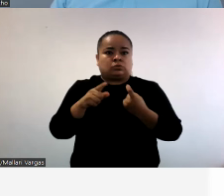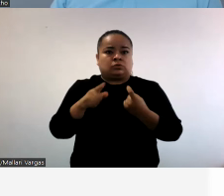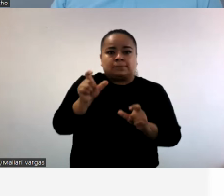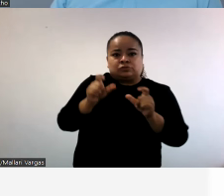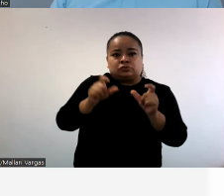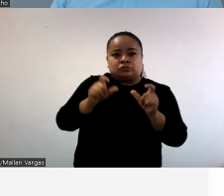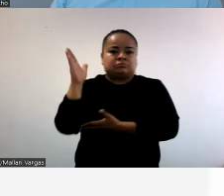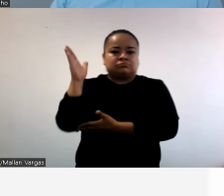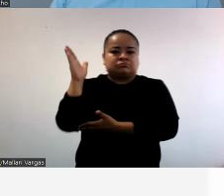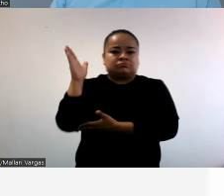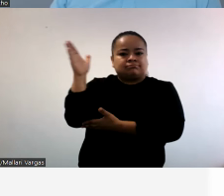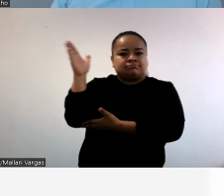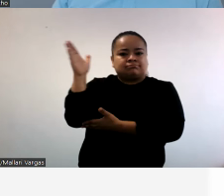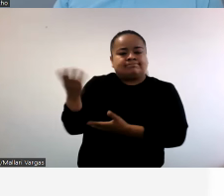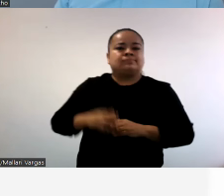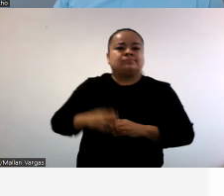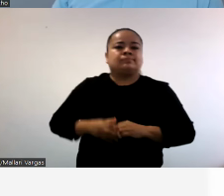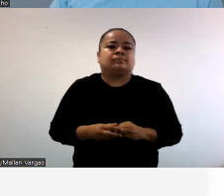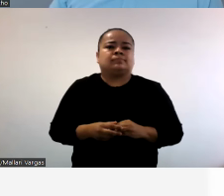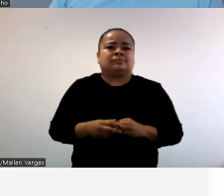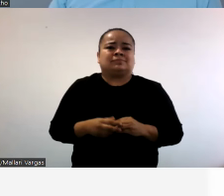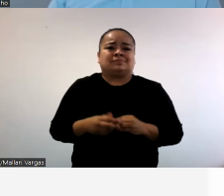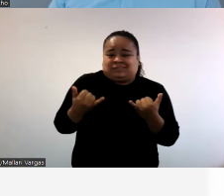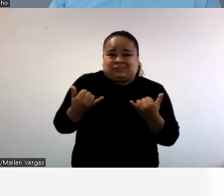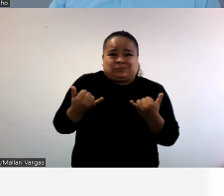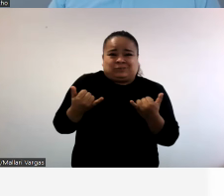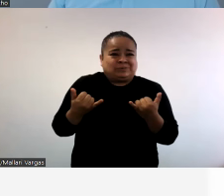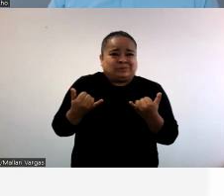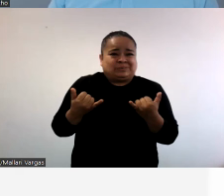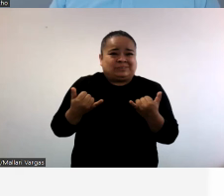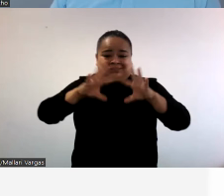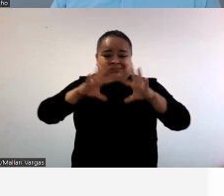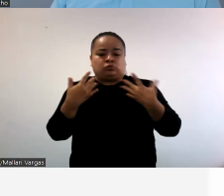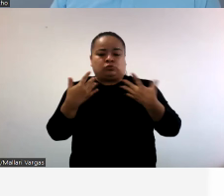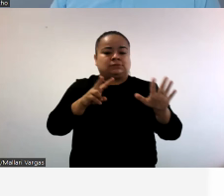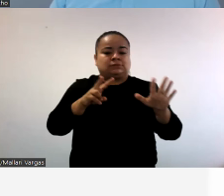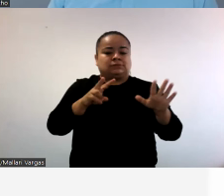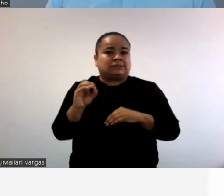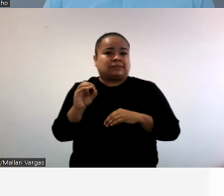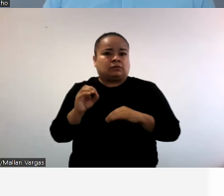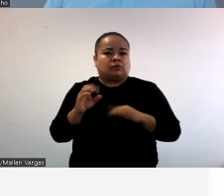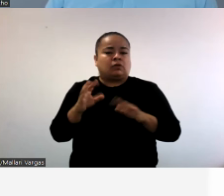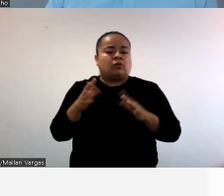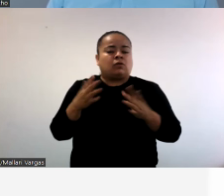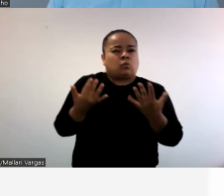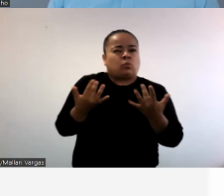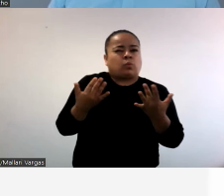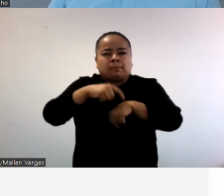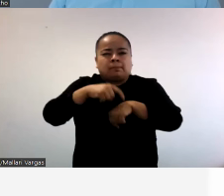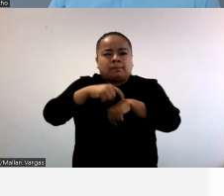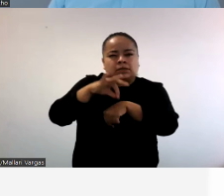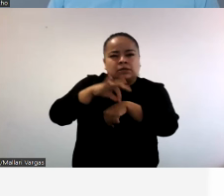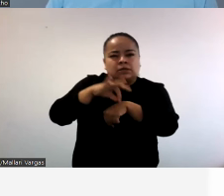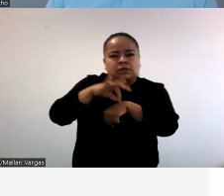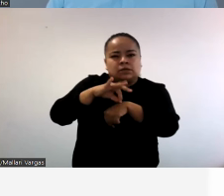to ask our panelists. We right now have about 70 people connected. We are going to wait for a few